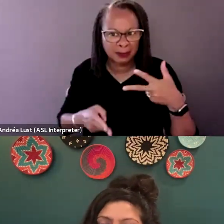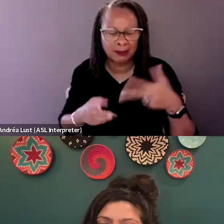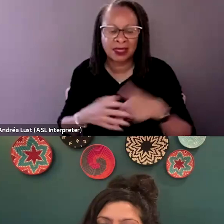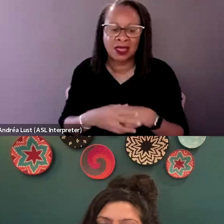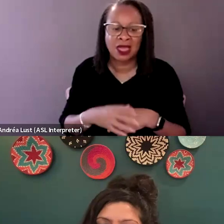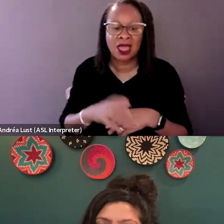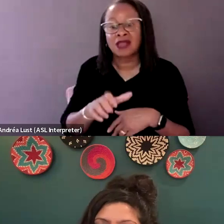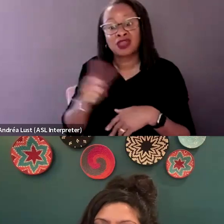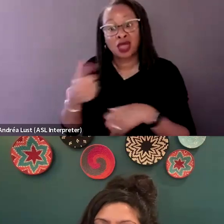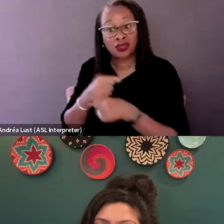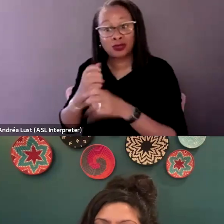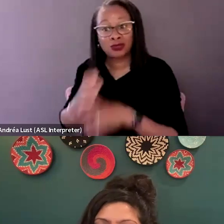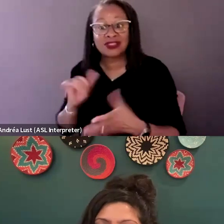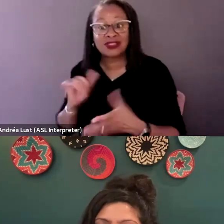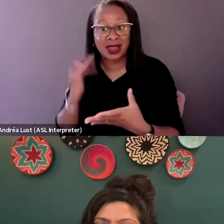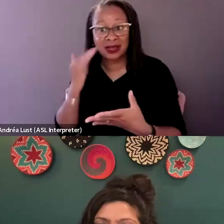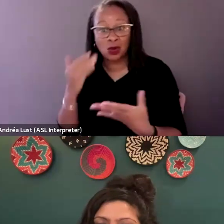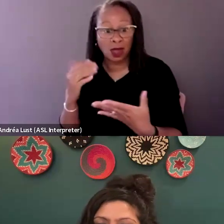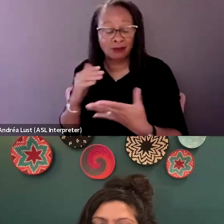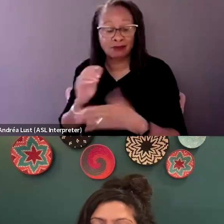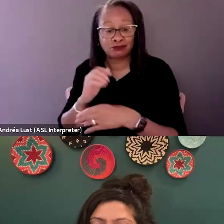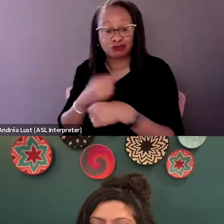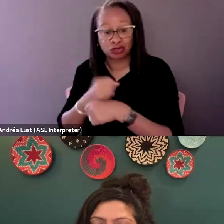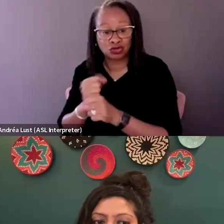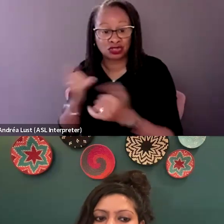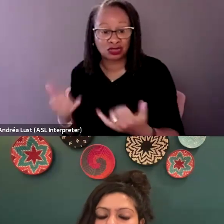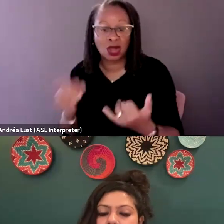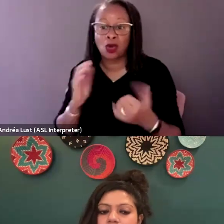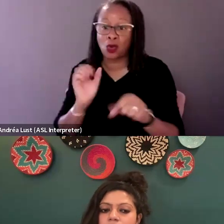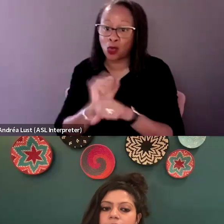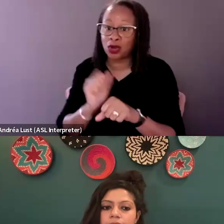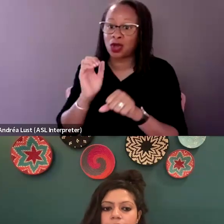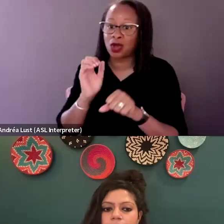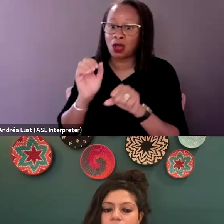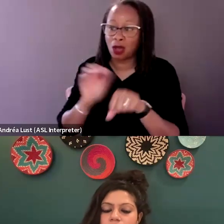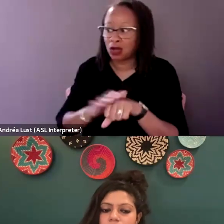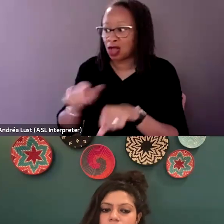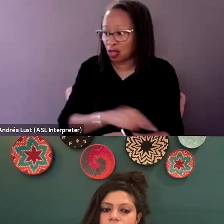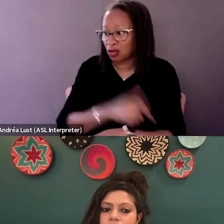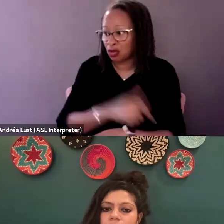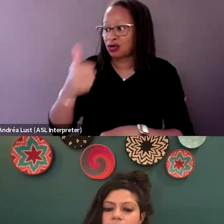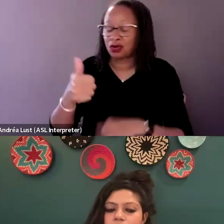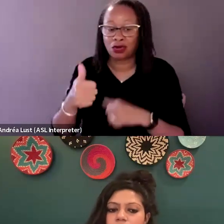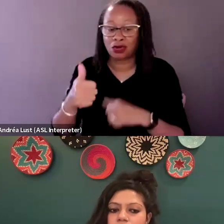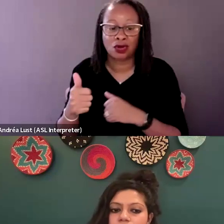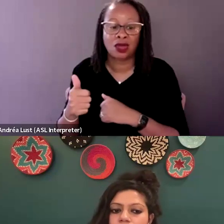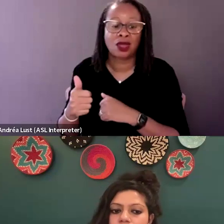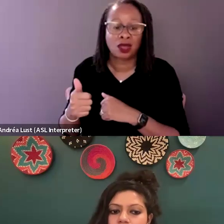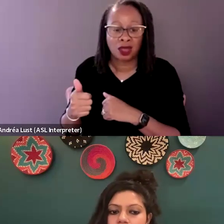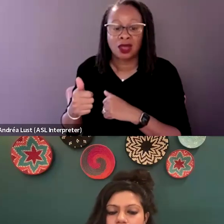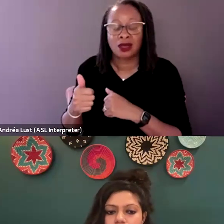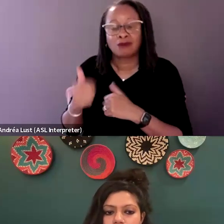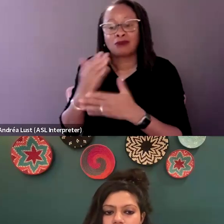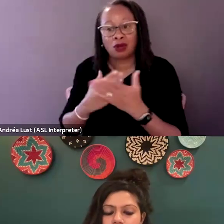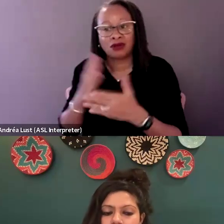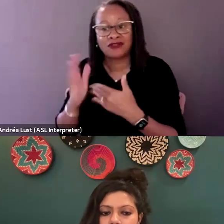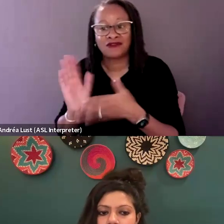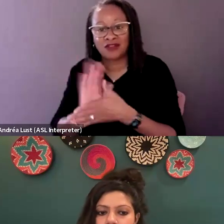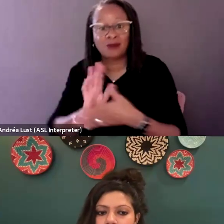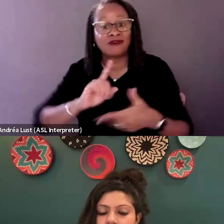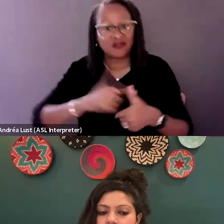when I speak with new filmmakers or even myself, I would imagine that, okay, you guys are in some position of power to call